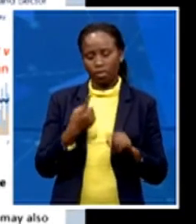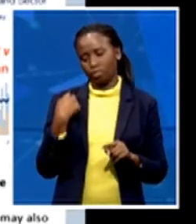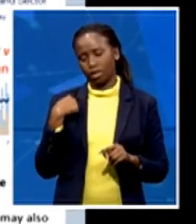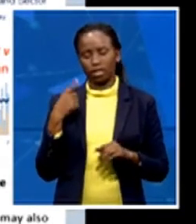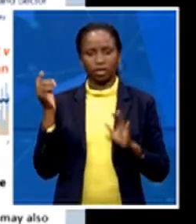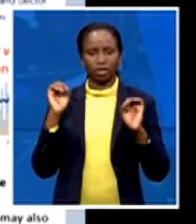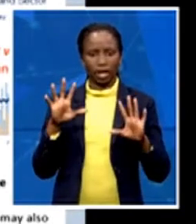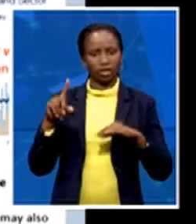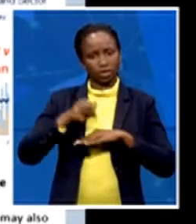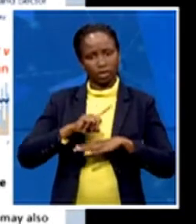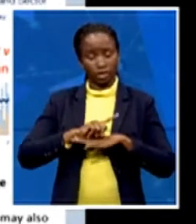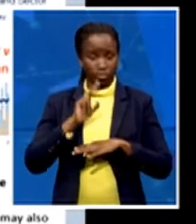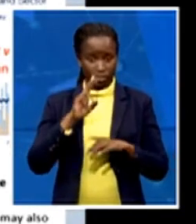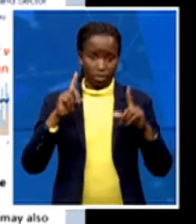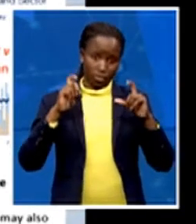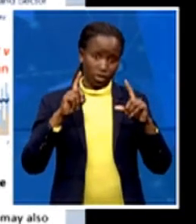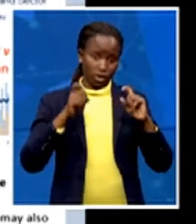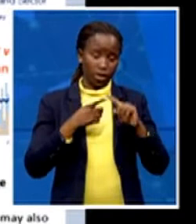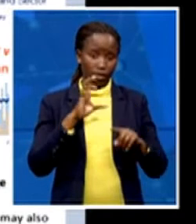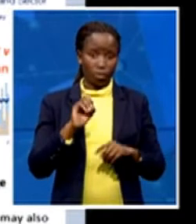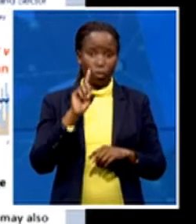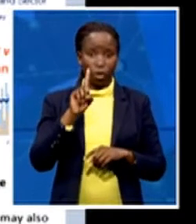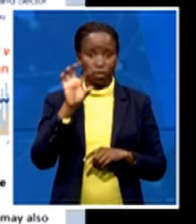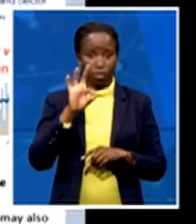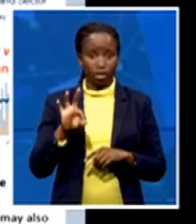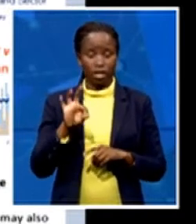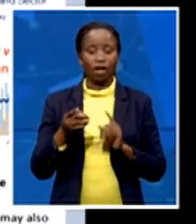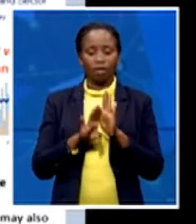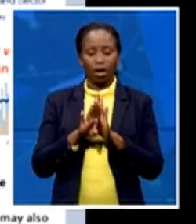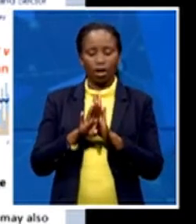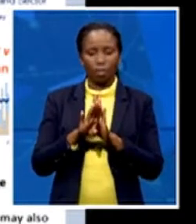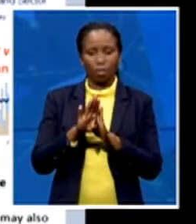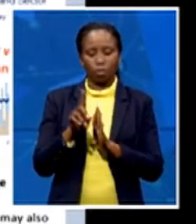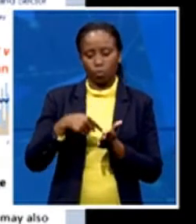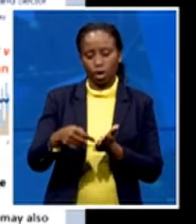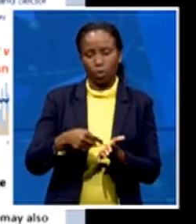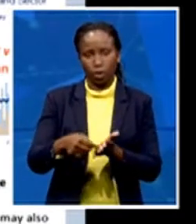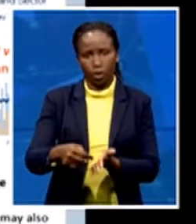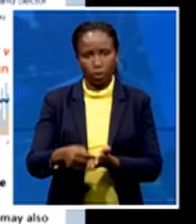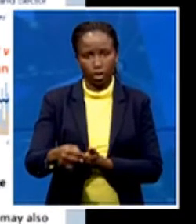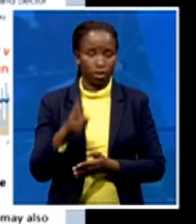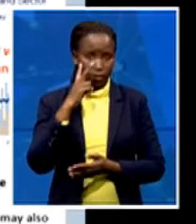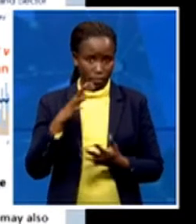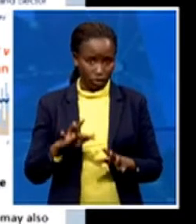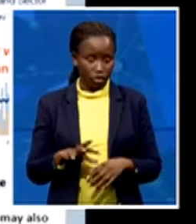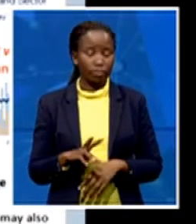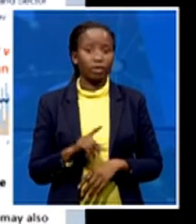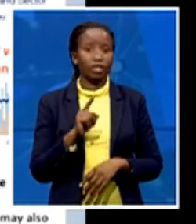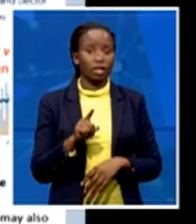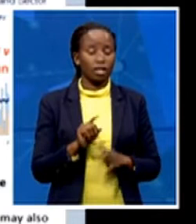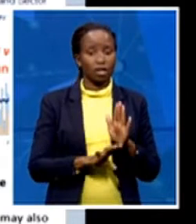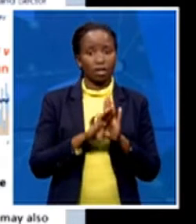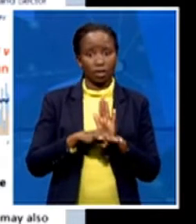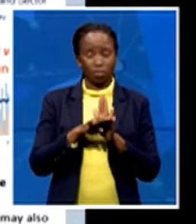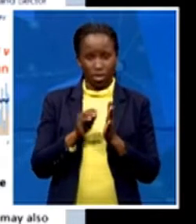increase week on week. But the most important thing we're saying is if you watch the graphic in the middle, 5 weeks ago, 4